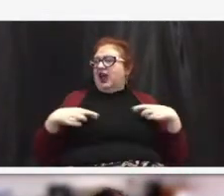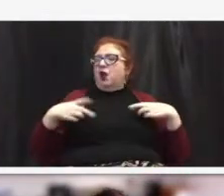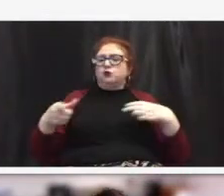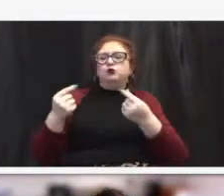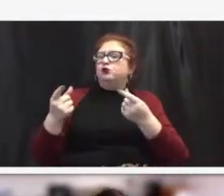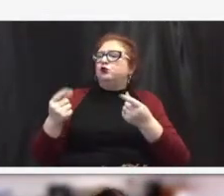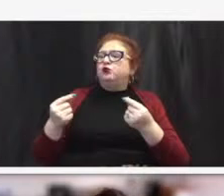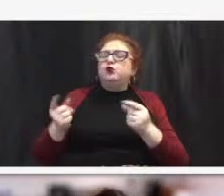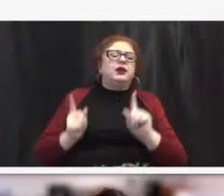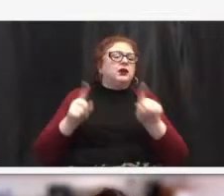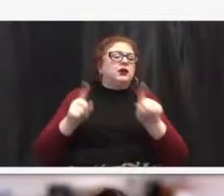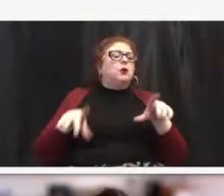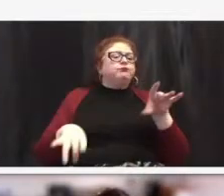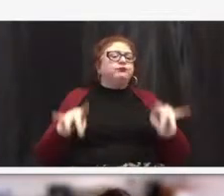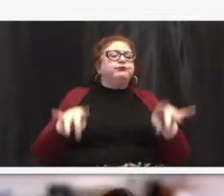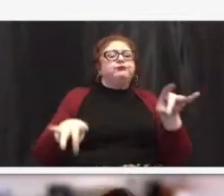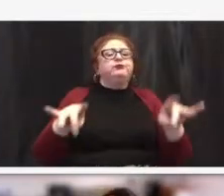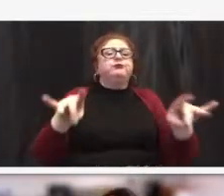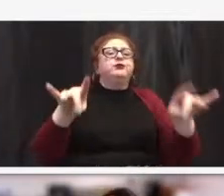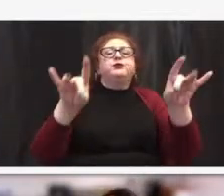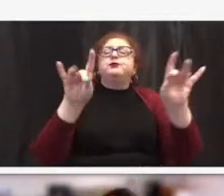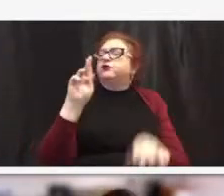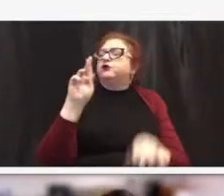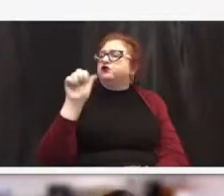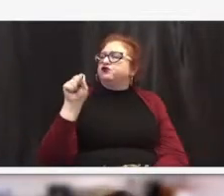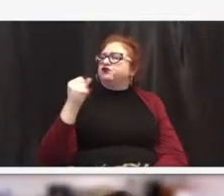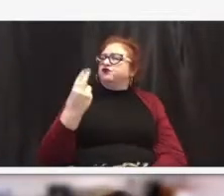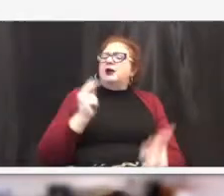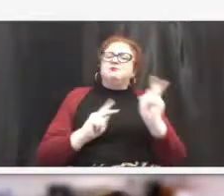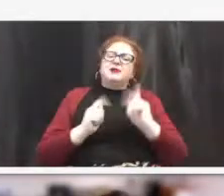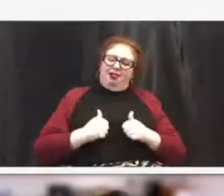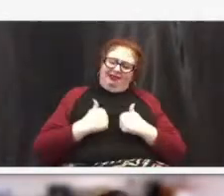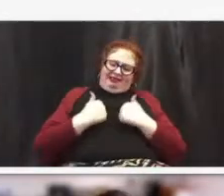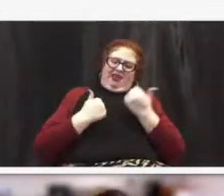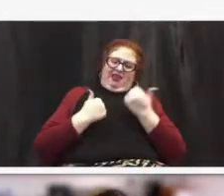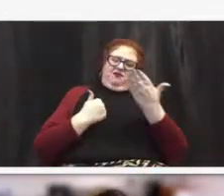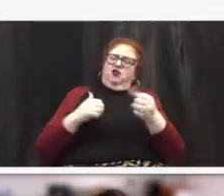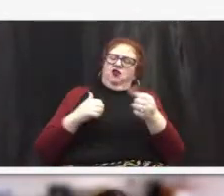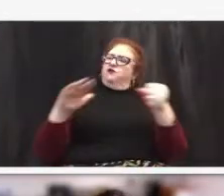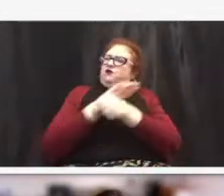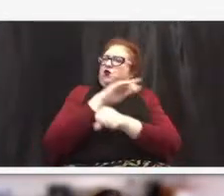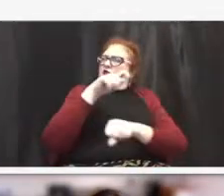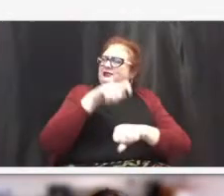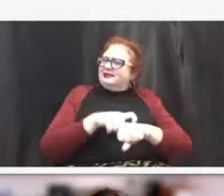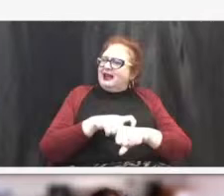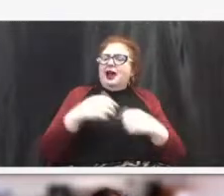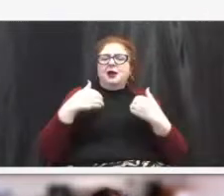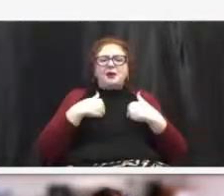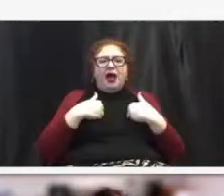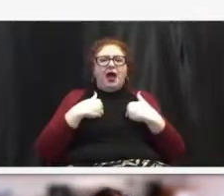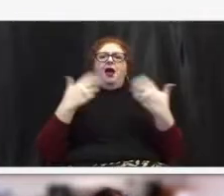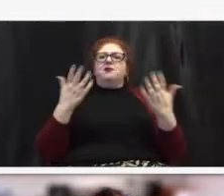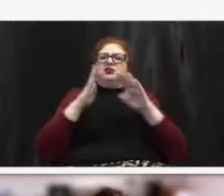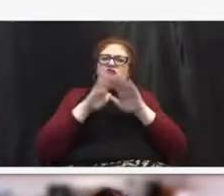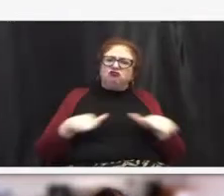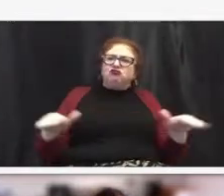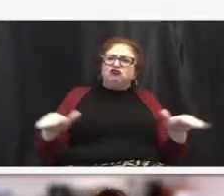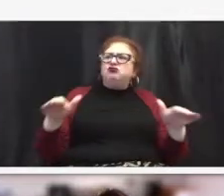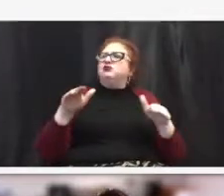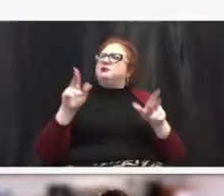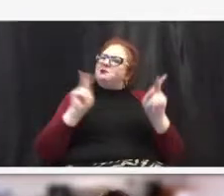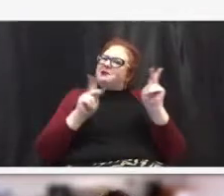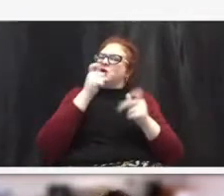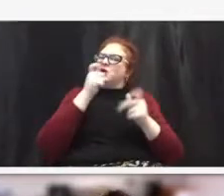so having people who live there full time, that they have kids, that they're interested in the neighborhood, in